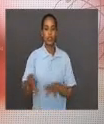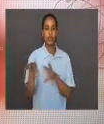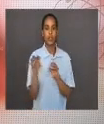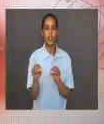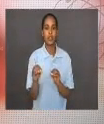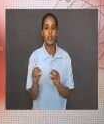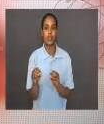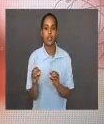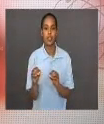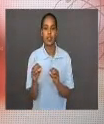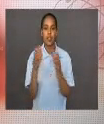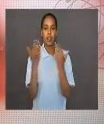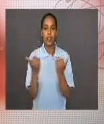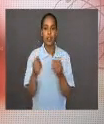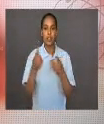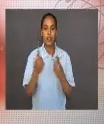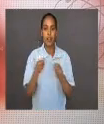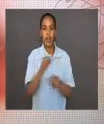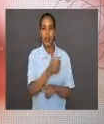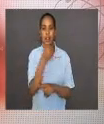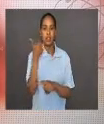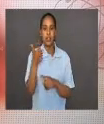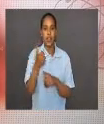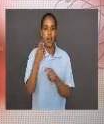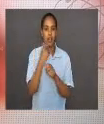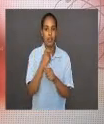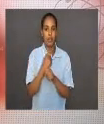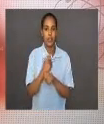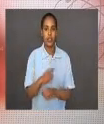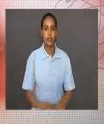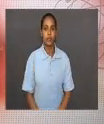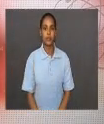Students, let us try another activity.